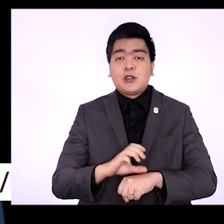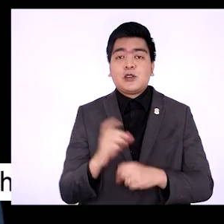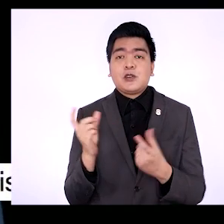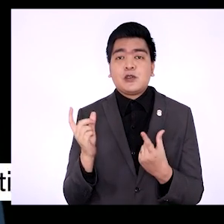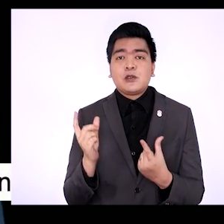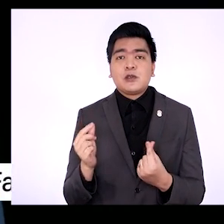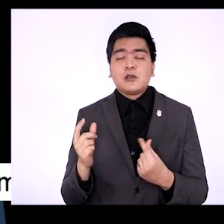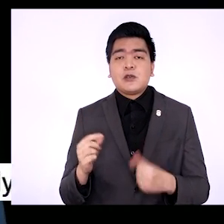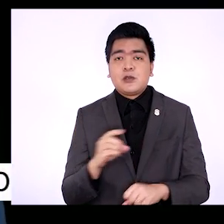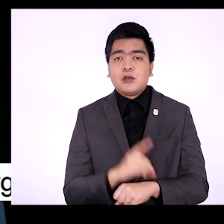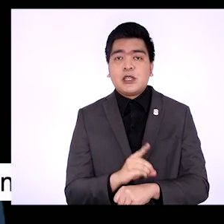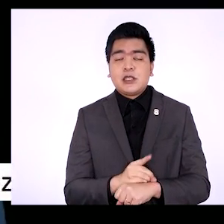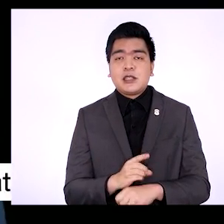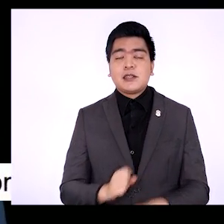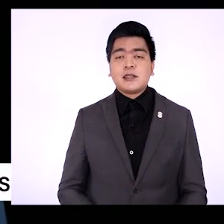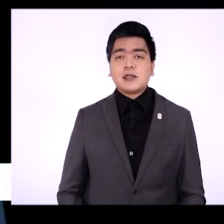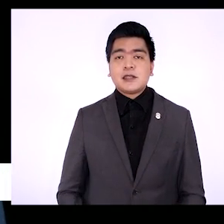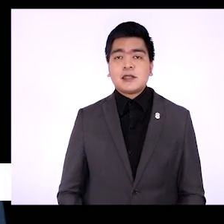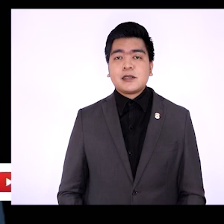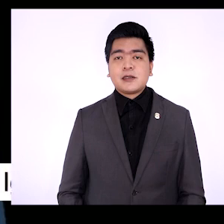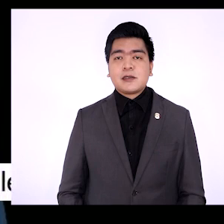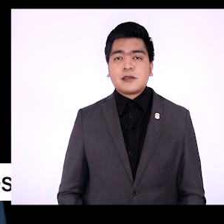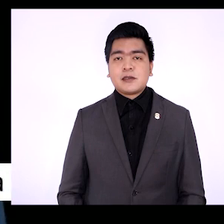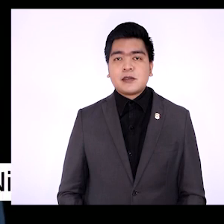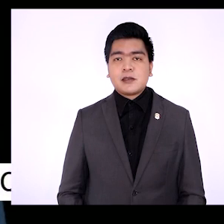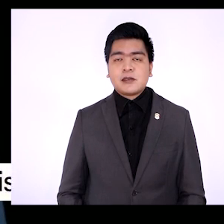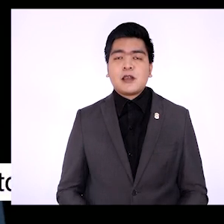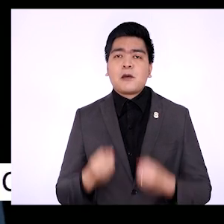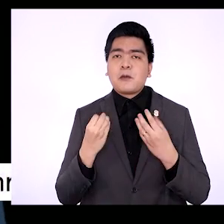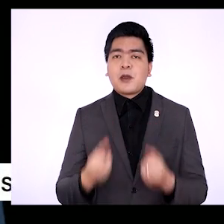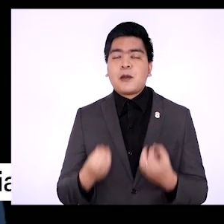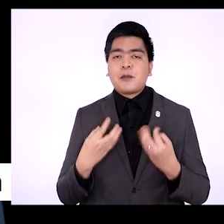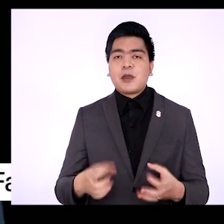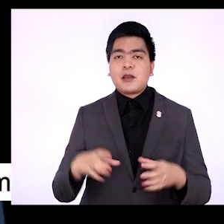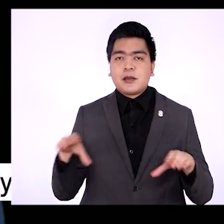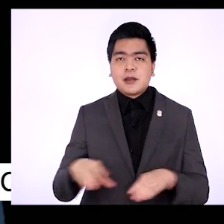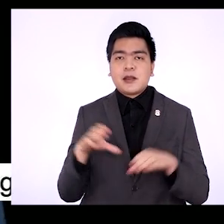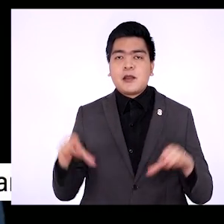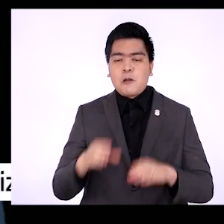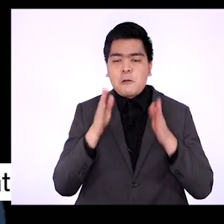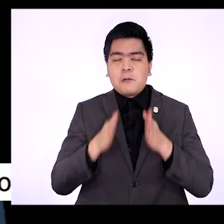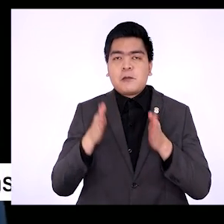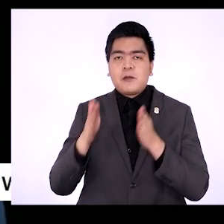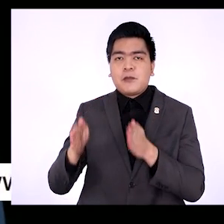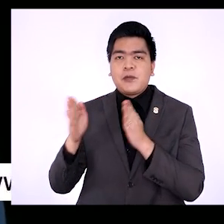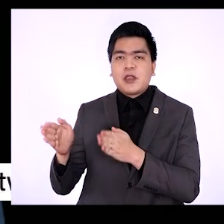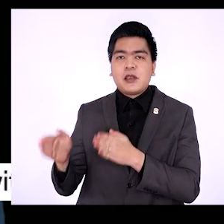such as thinking of the many activities that we have planned